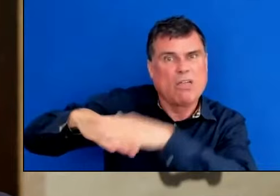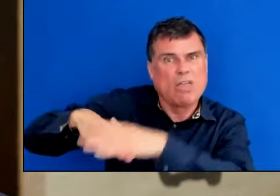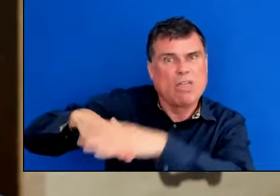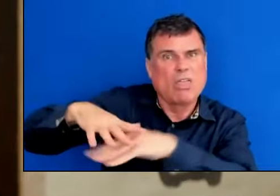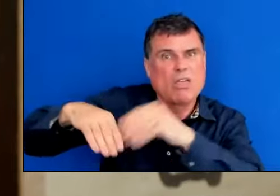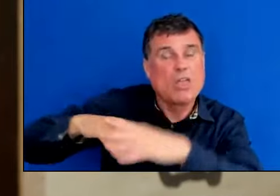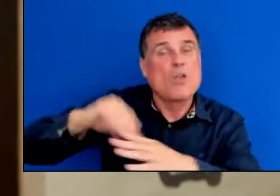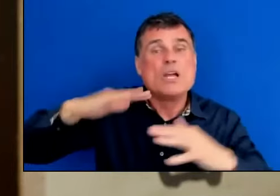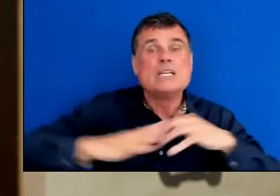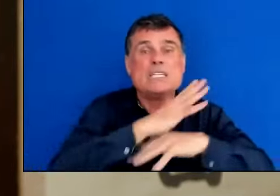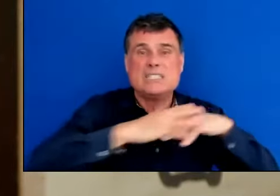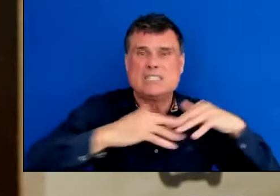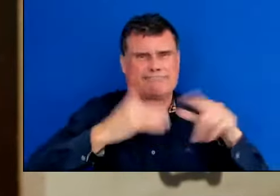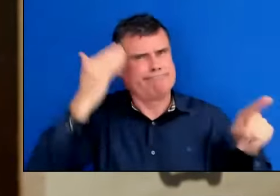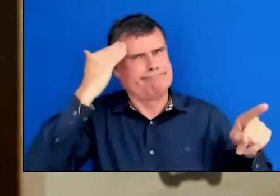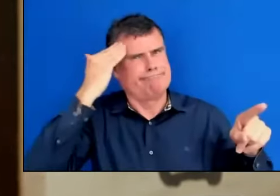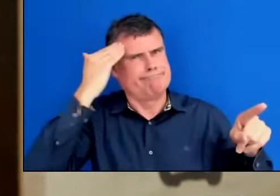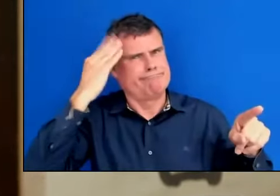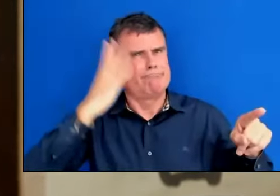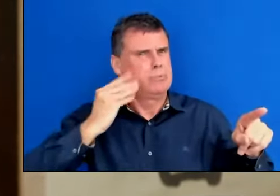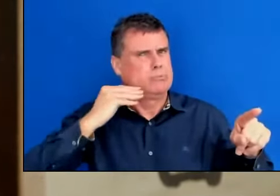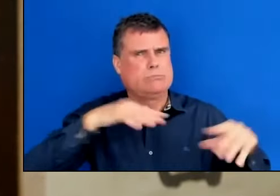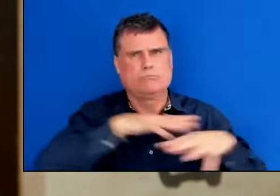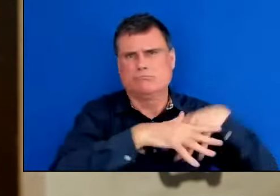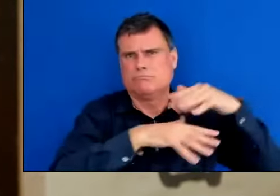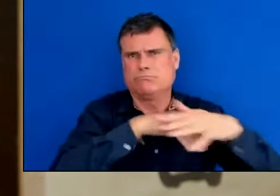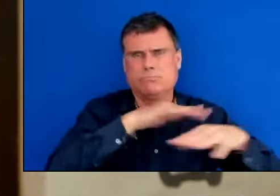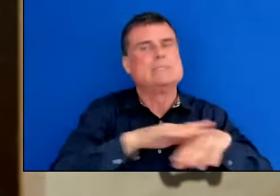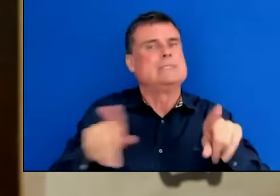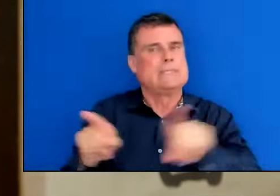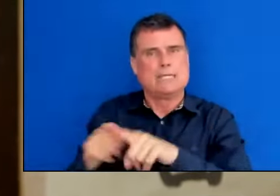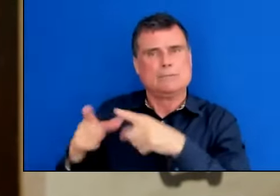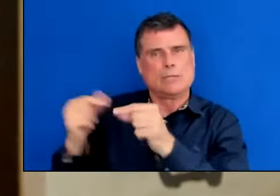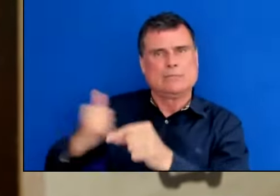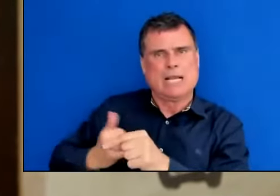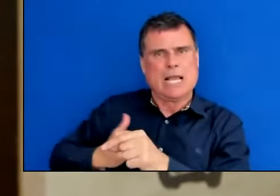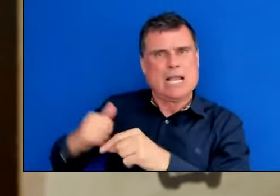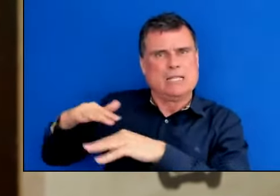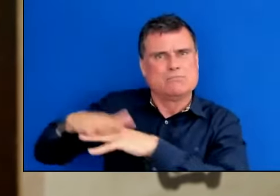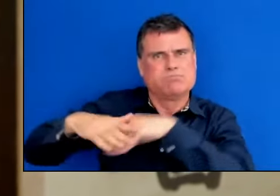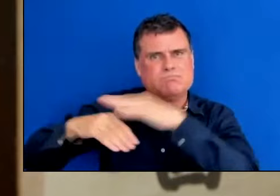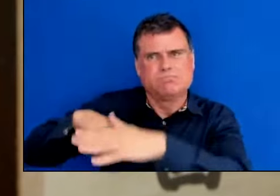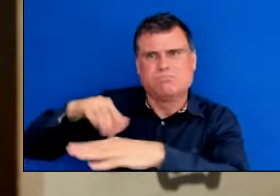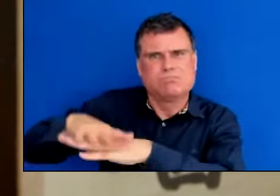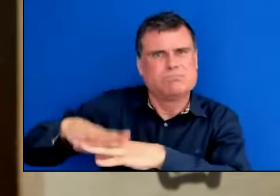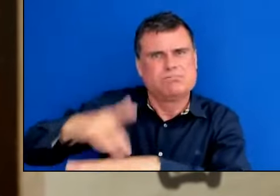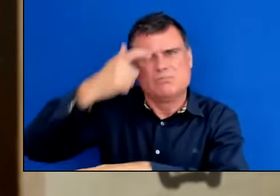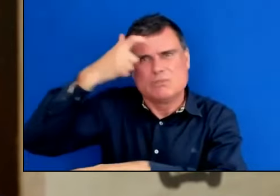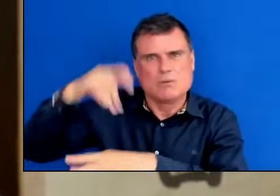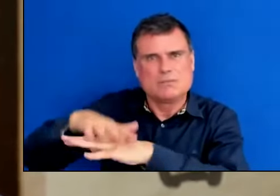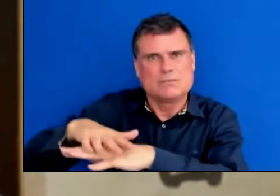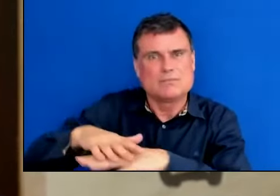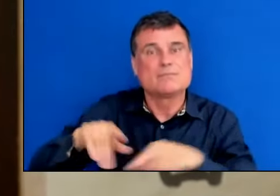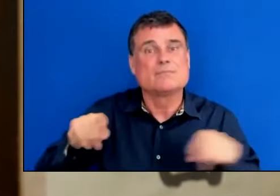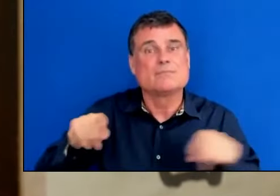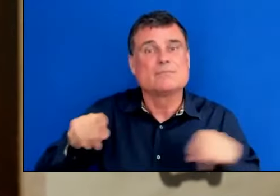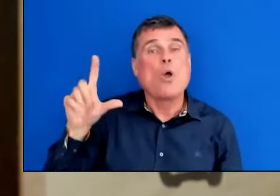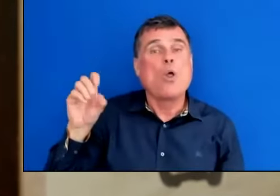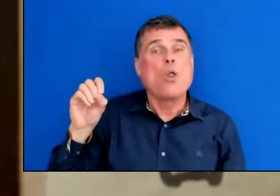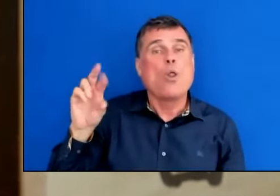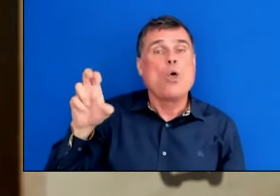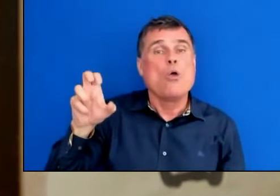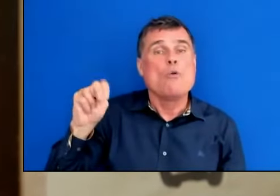from residential schools, exists in this community as well. And so that is why when we were